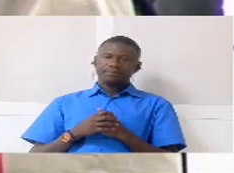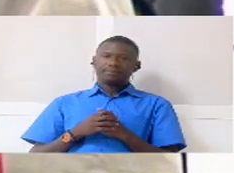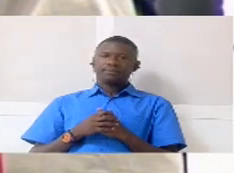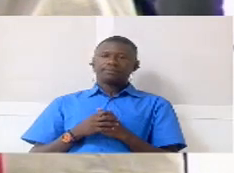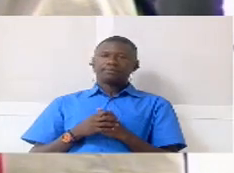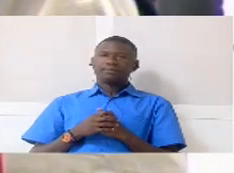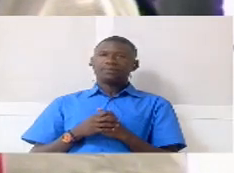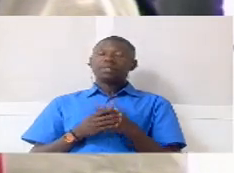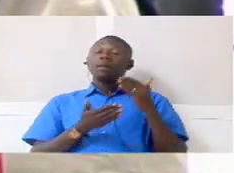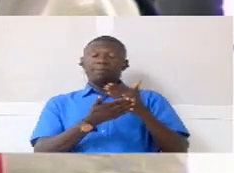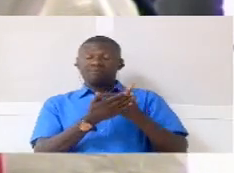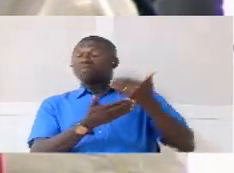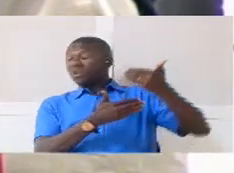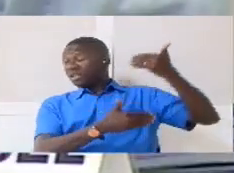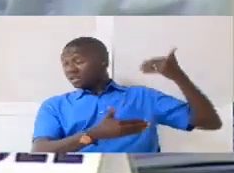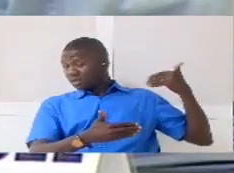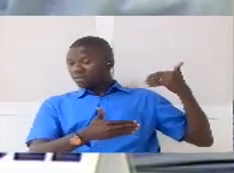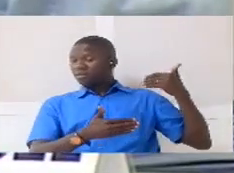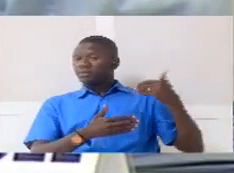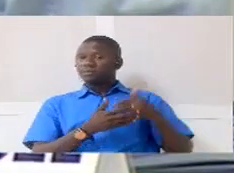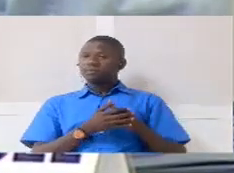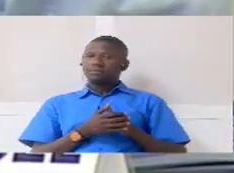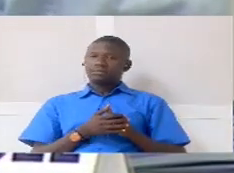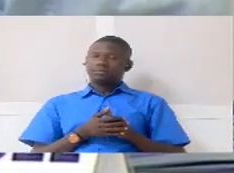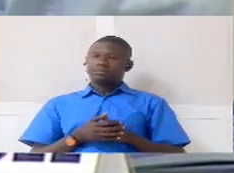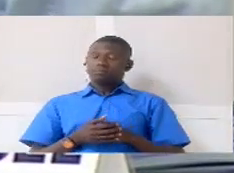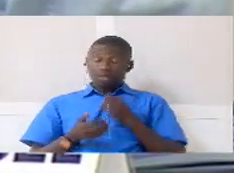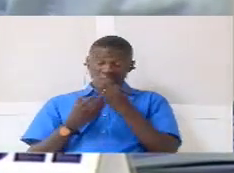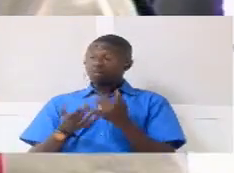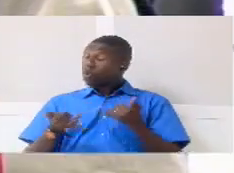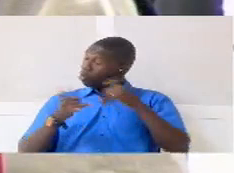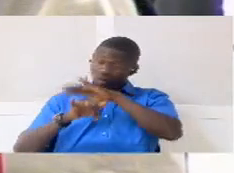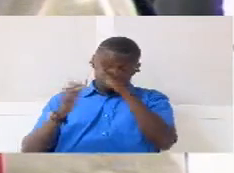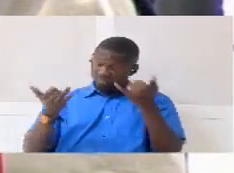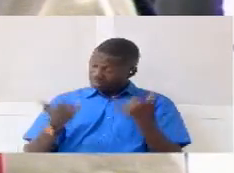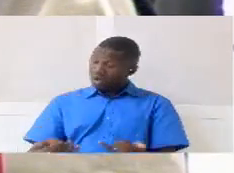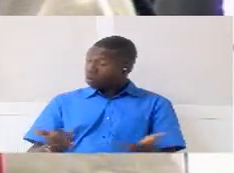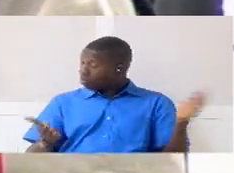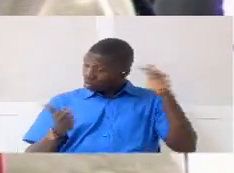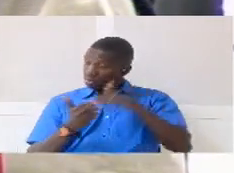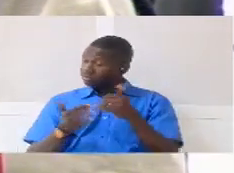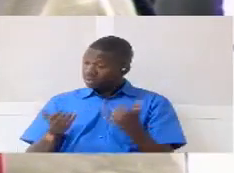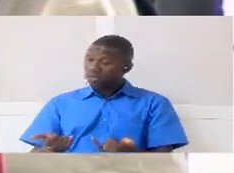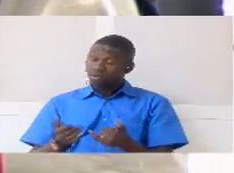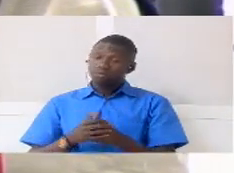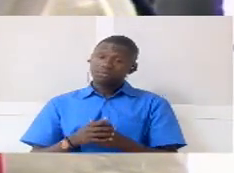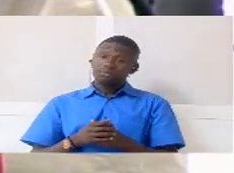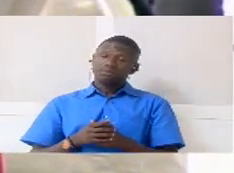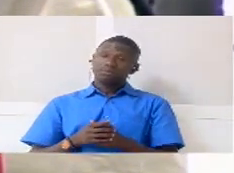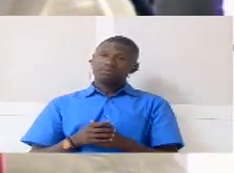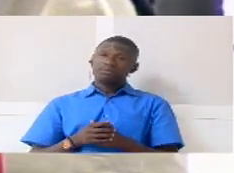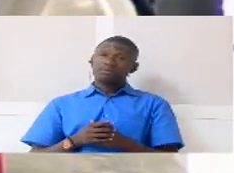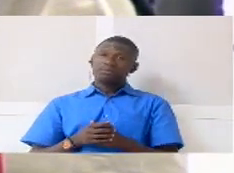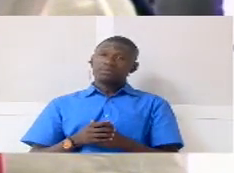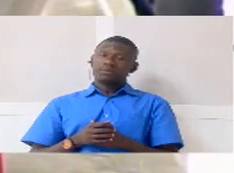Nundo before still. Pokana bula sai na hanbi. Thank you yon fatagele. Things are